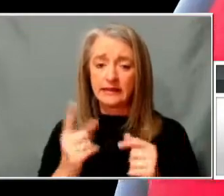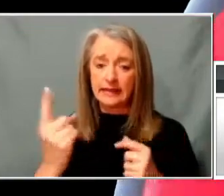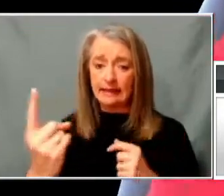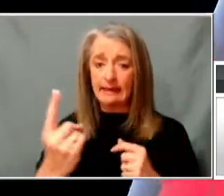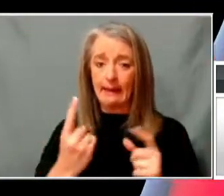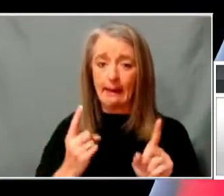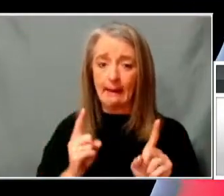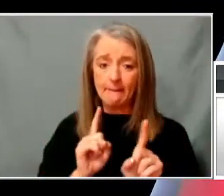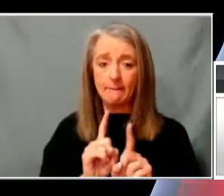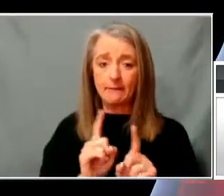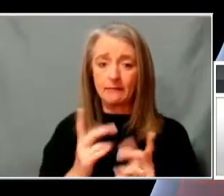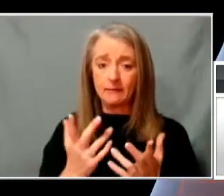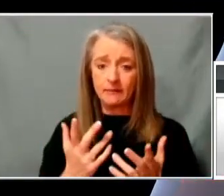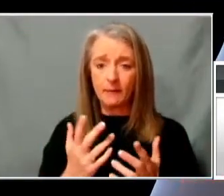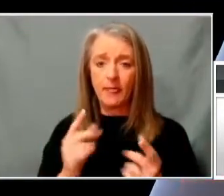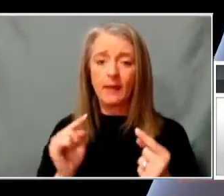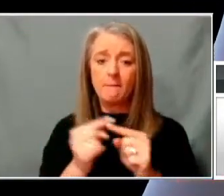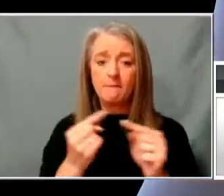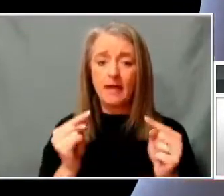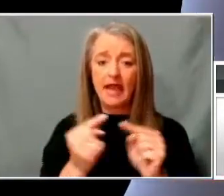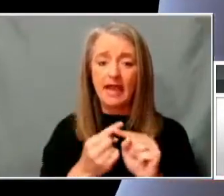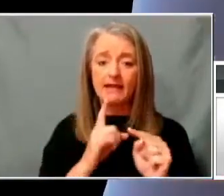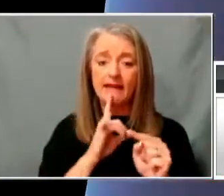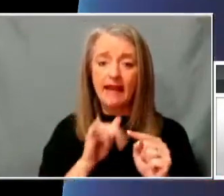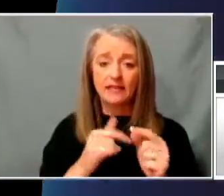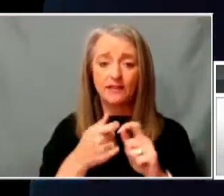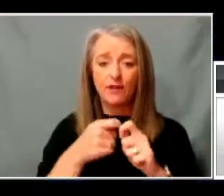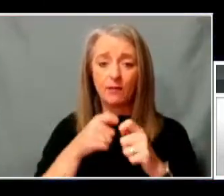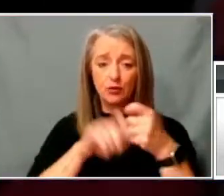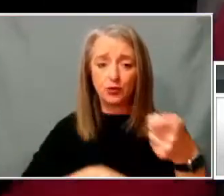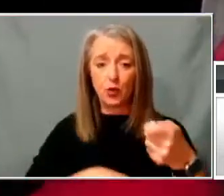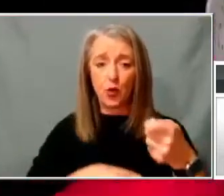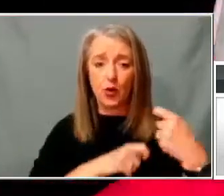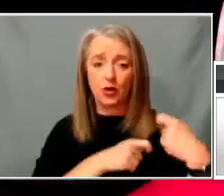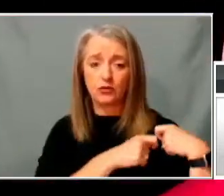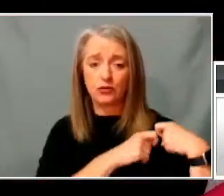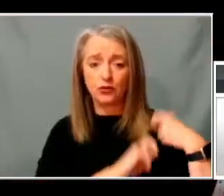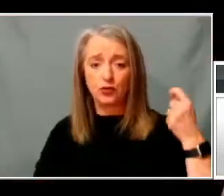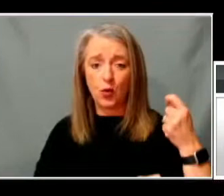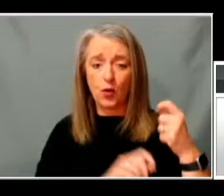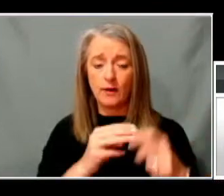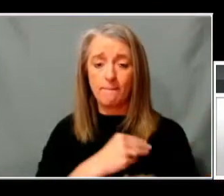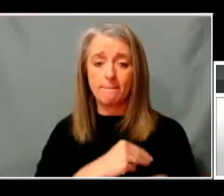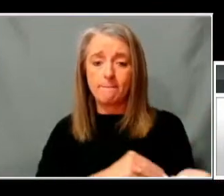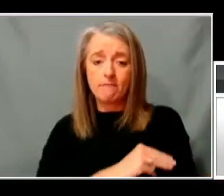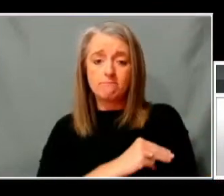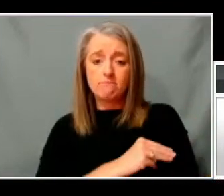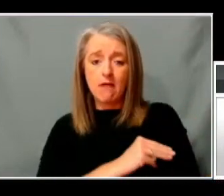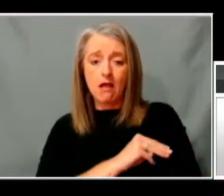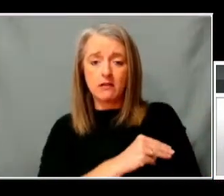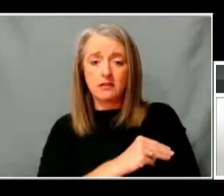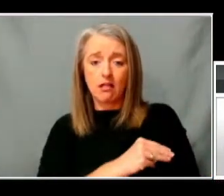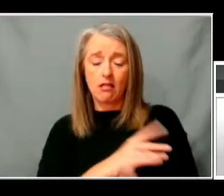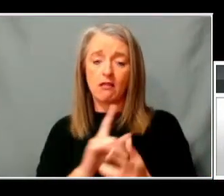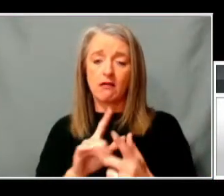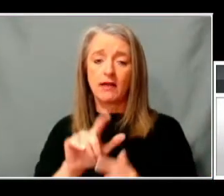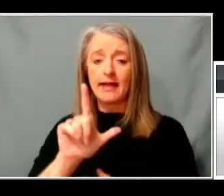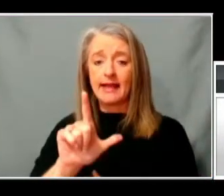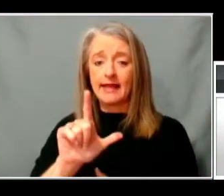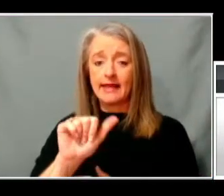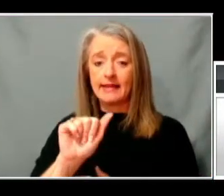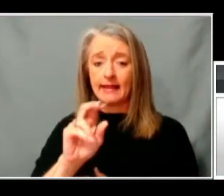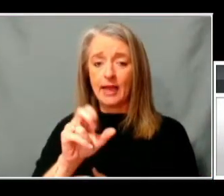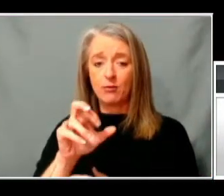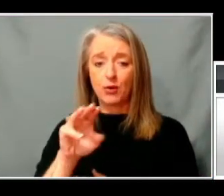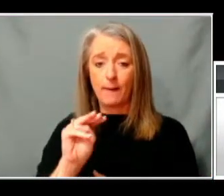sideline. Wanye's pain was actually from a torn shoulder muscle. So it was a labrum tear. The labrum is a thick muscle attached to